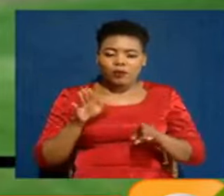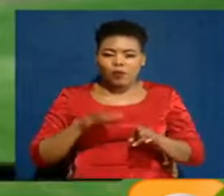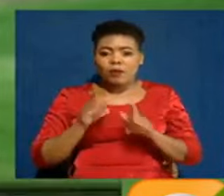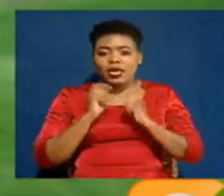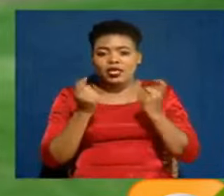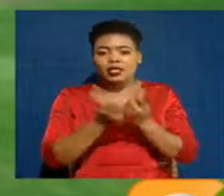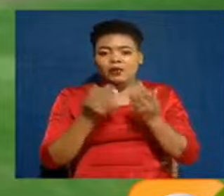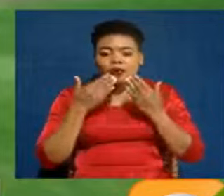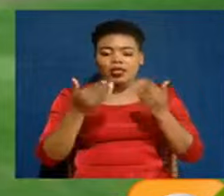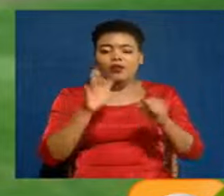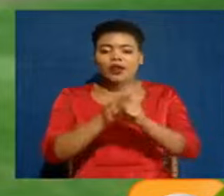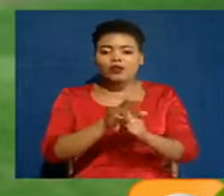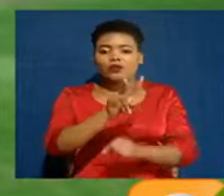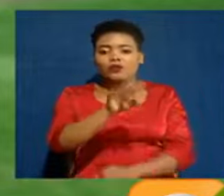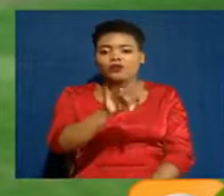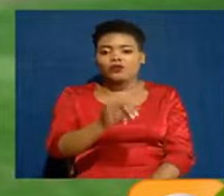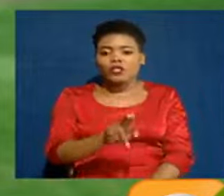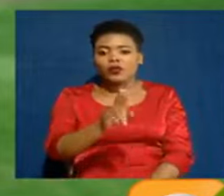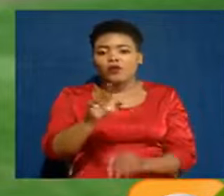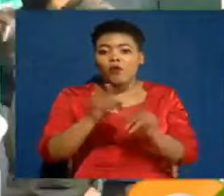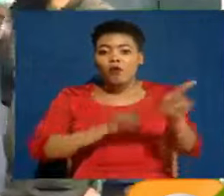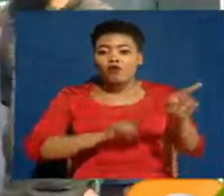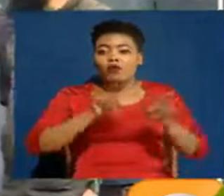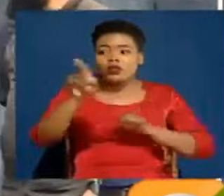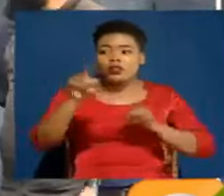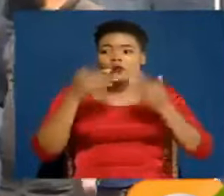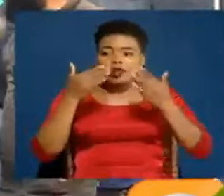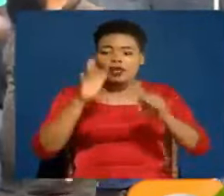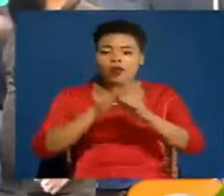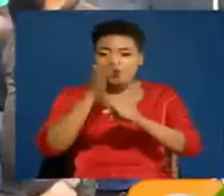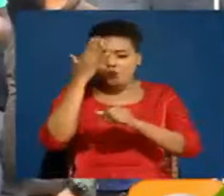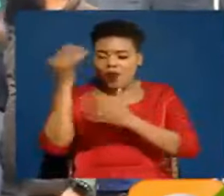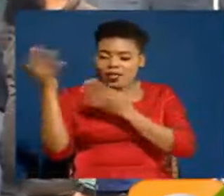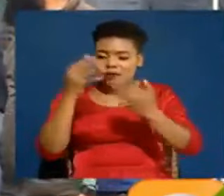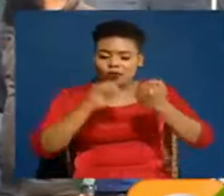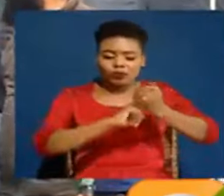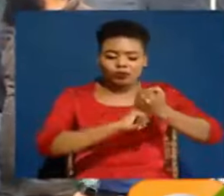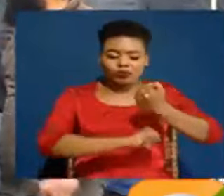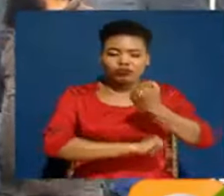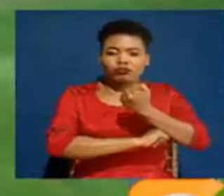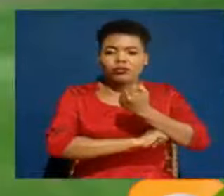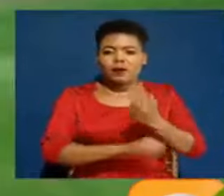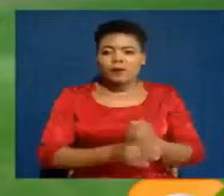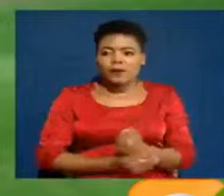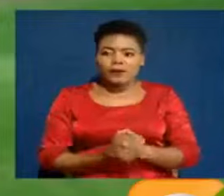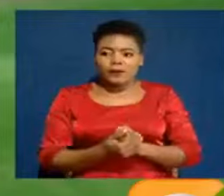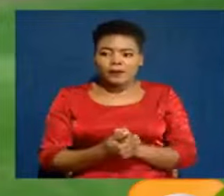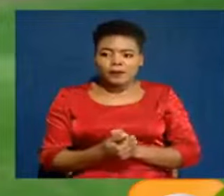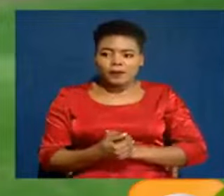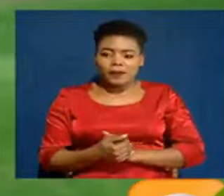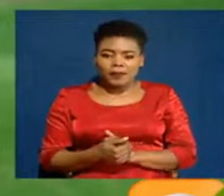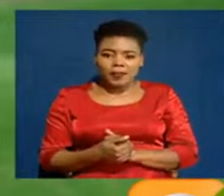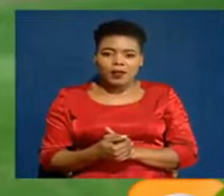View Travel sponsoring a Muthaiga team. Without them, we wouldn't be where we are right now. Yesterday was a good